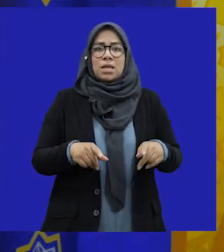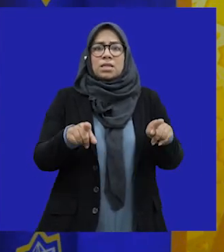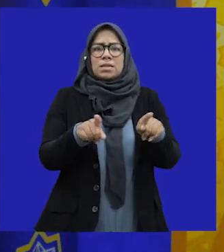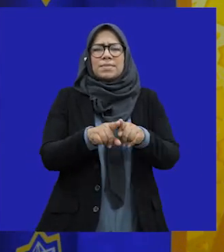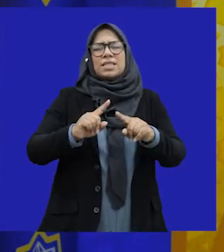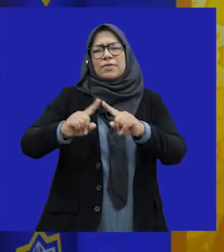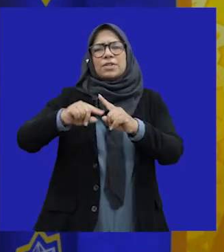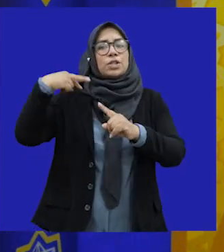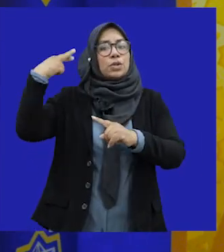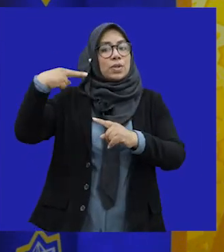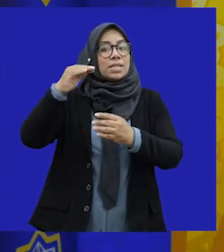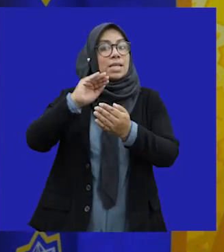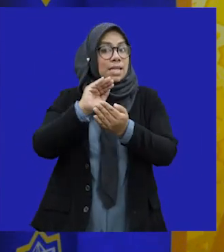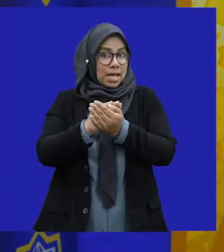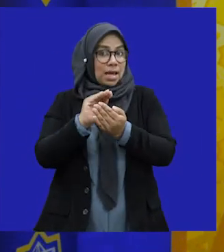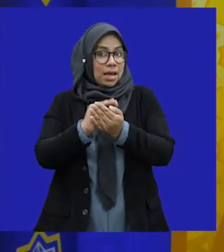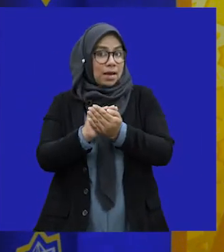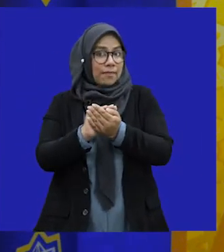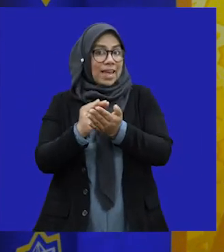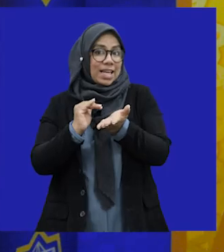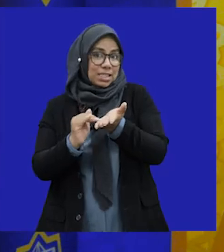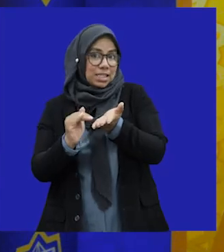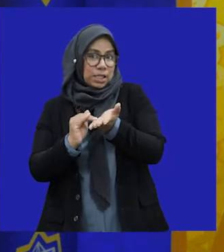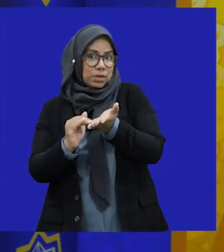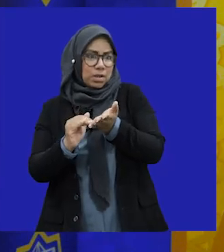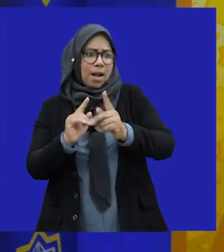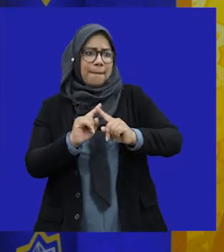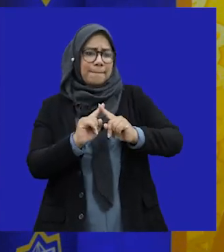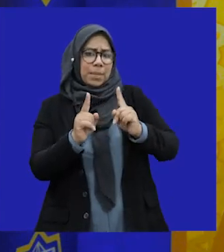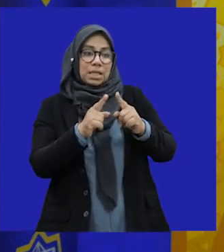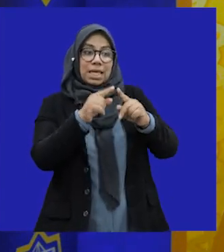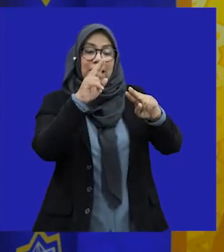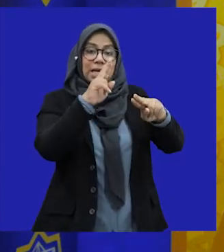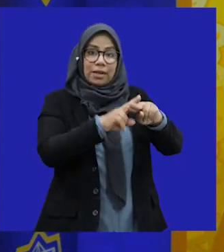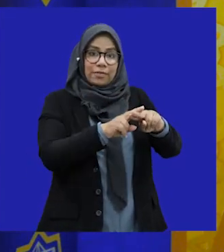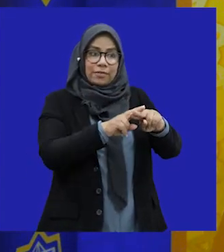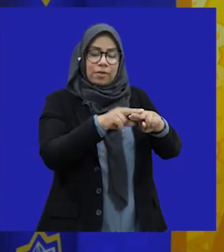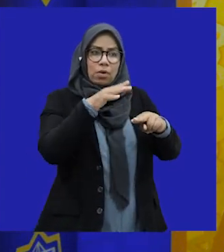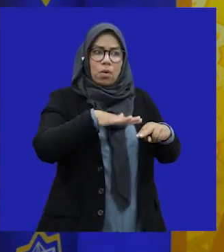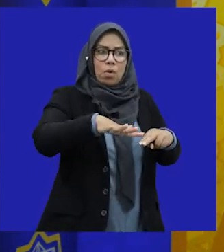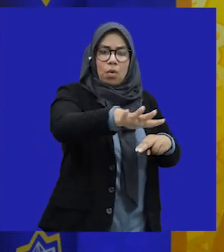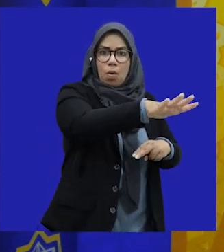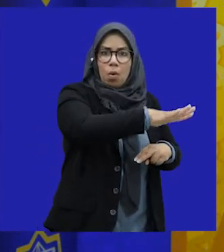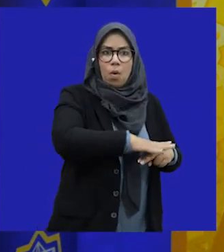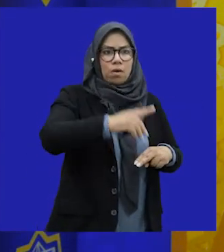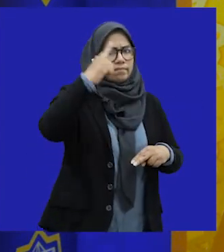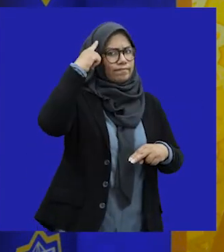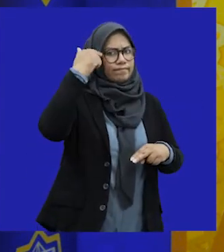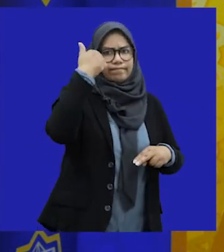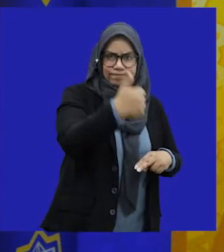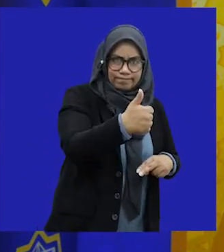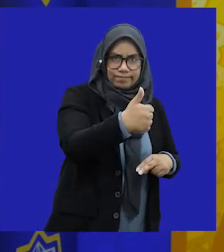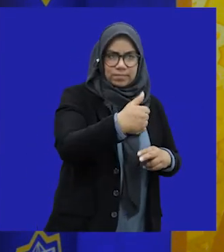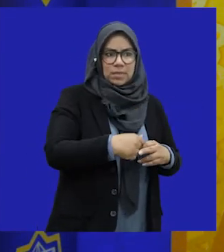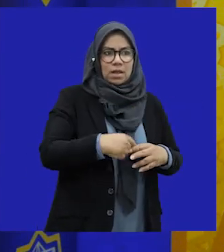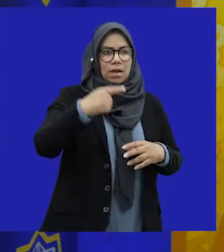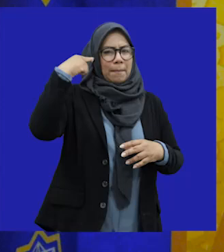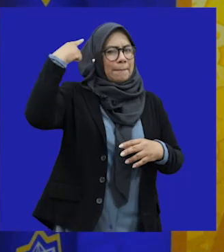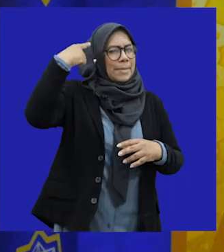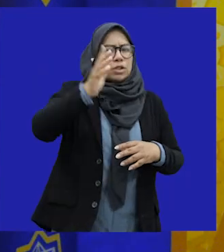There are certain conditions, but in general, as long as a person is sane and has not lost his